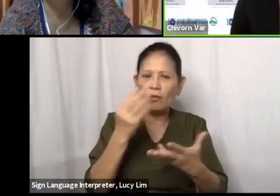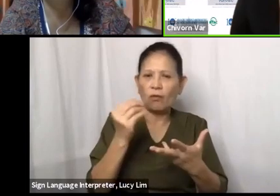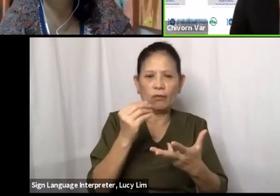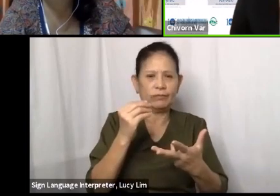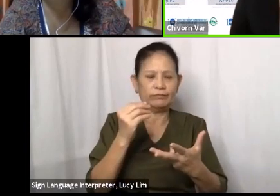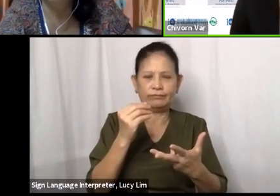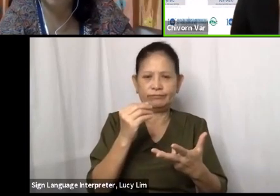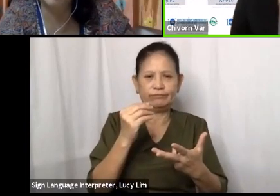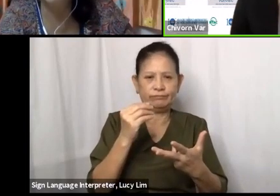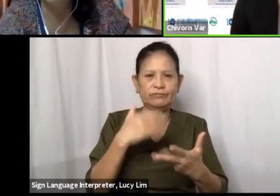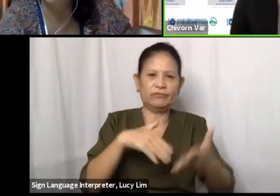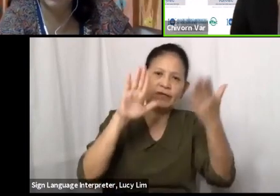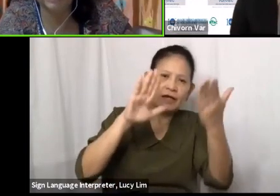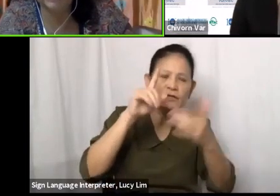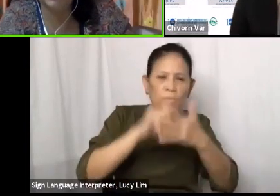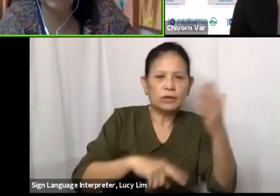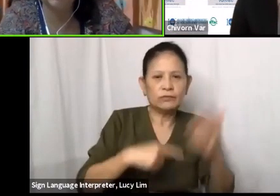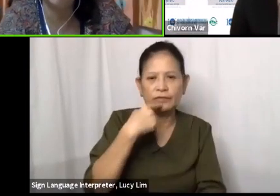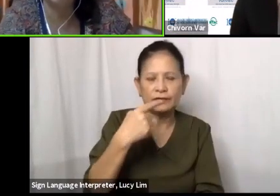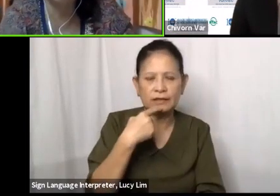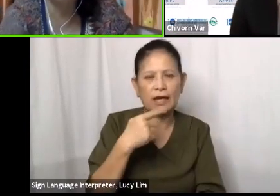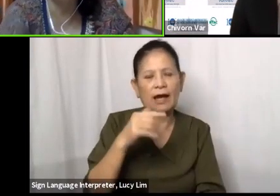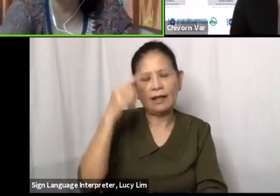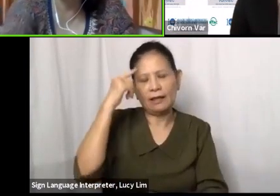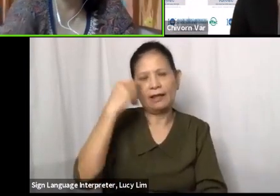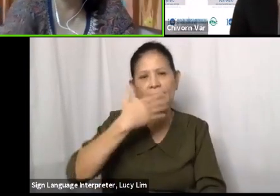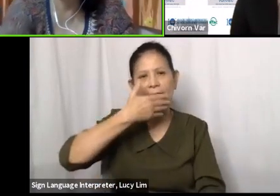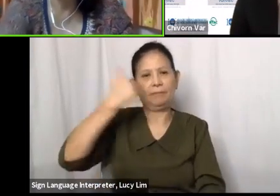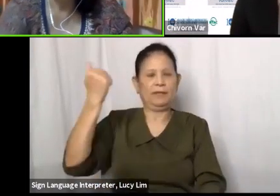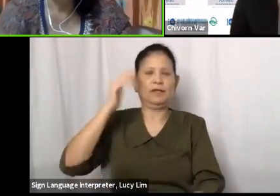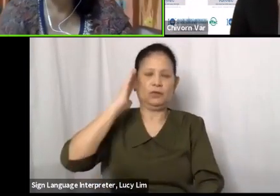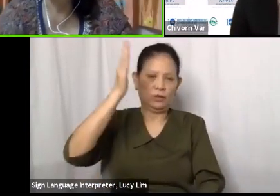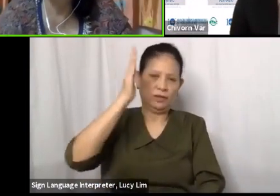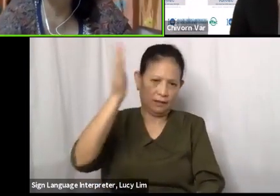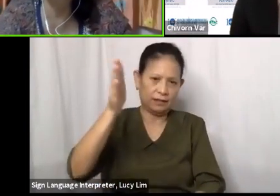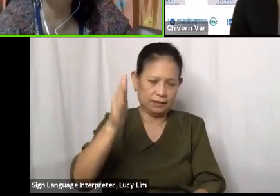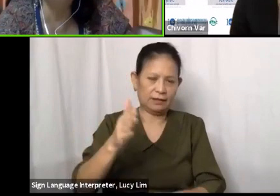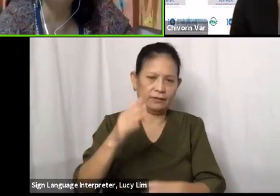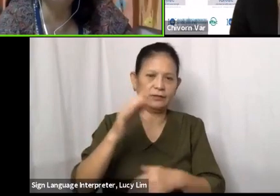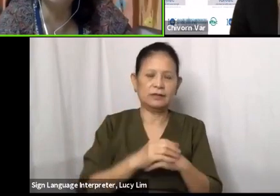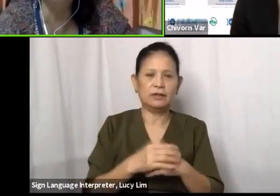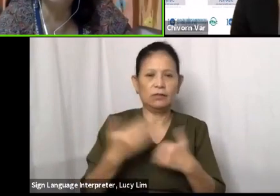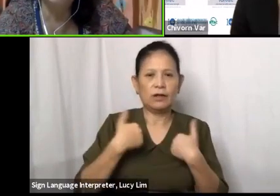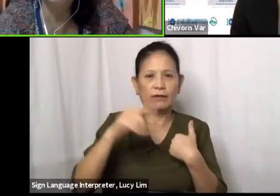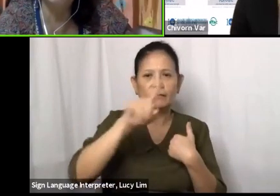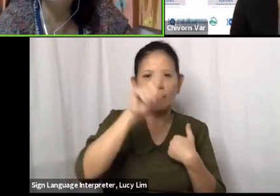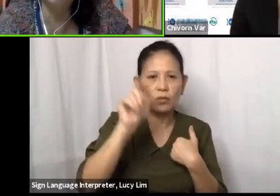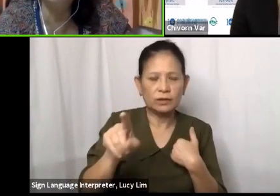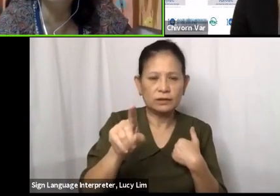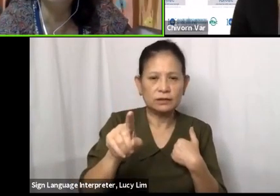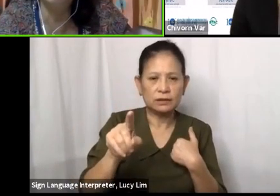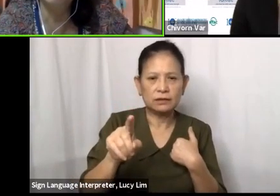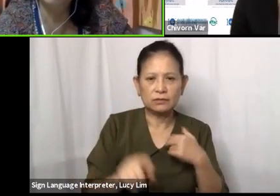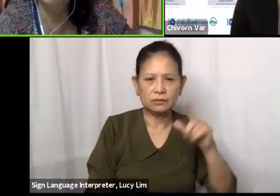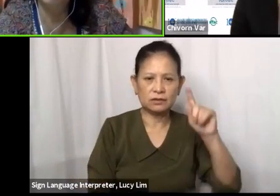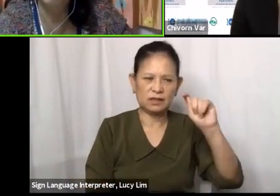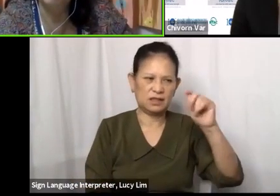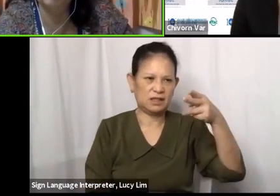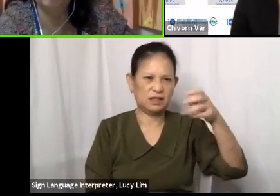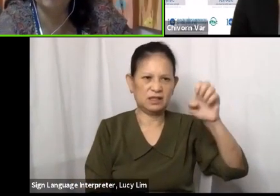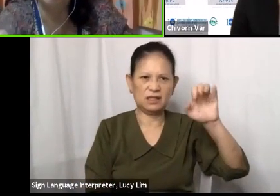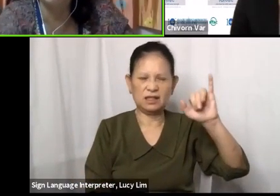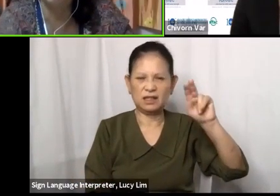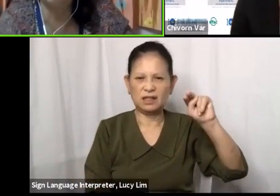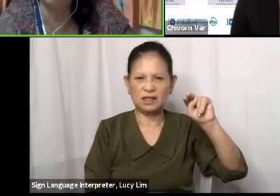will come. Thank you. Thank you. Thank you very much, Dr. Barr. We have a question from Tin Mang Thot.